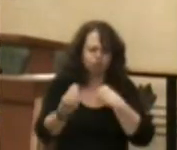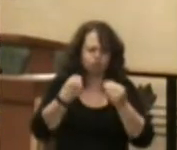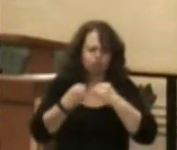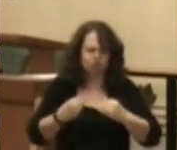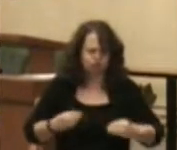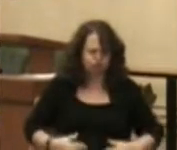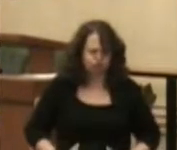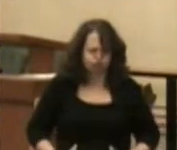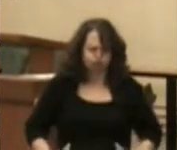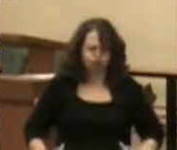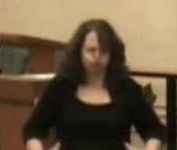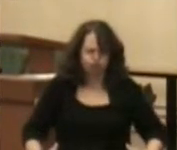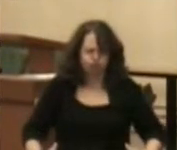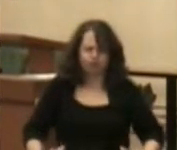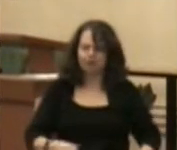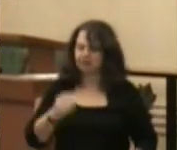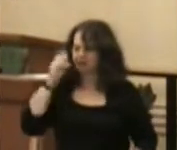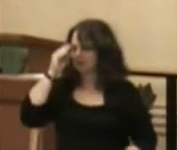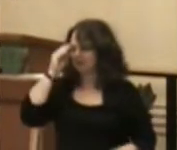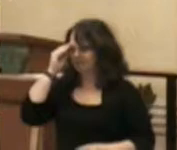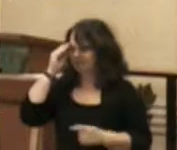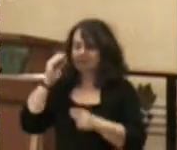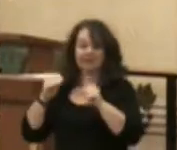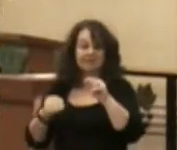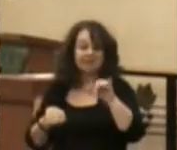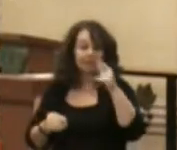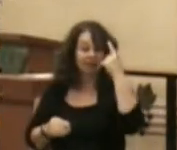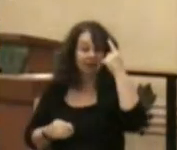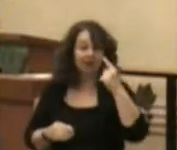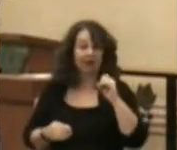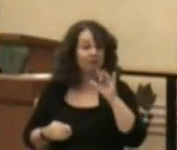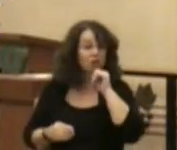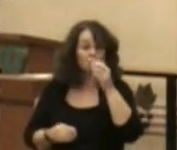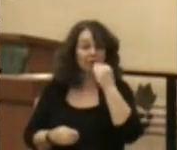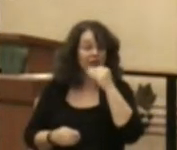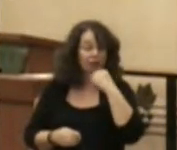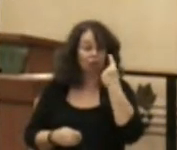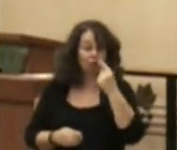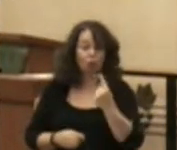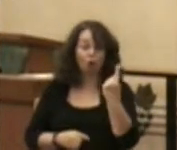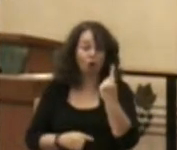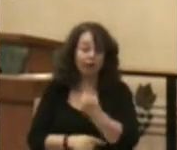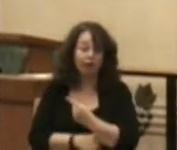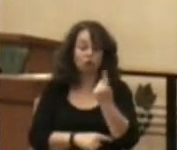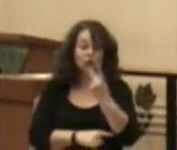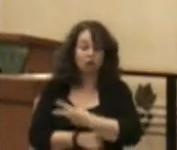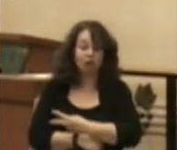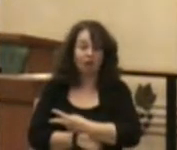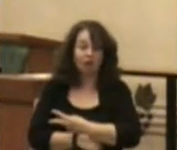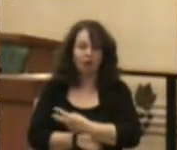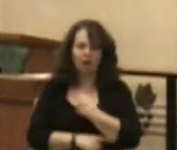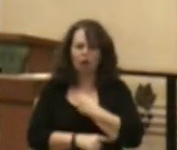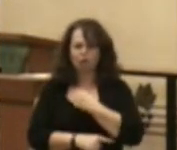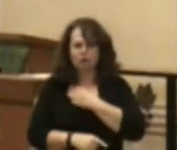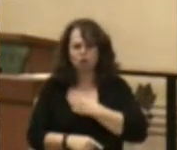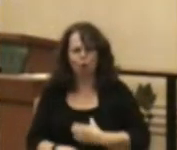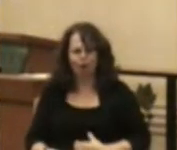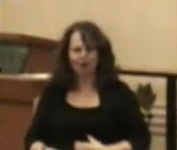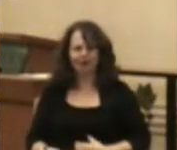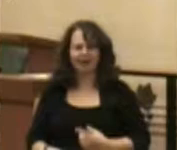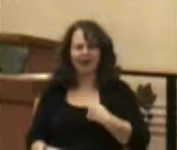stomach, Timmy thought, if I just don't eat for a few days, I'm going to be so hungry, I'll be able to eat more than all of the other